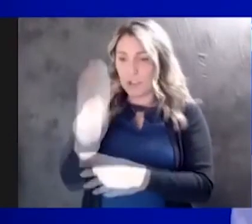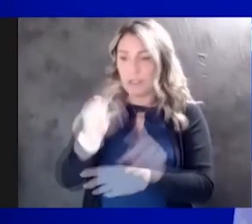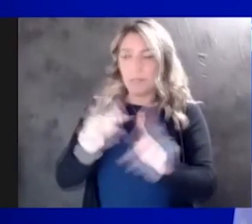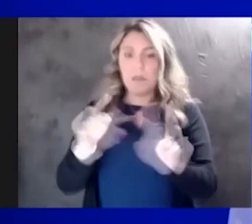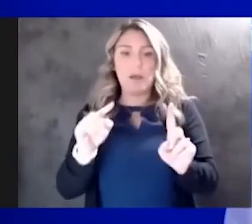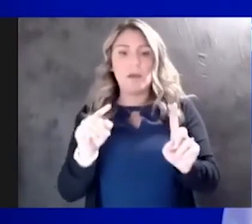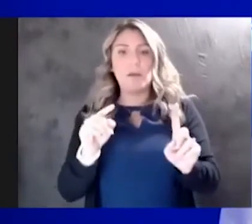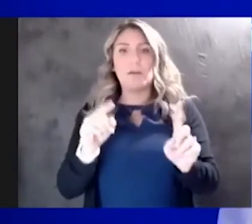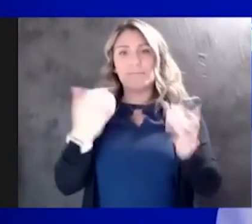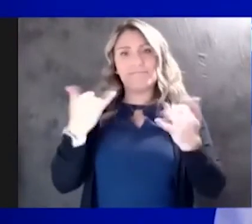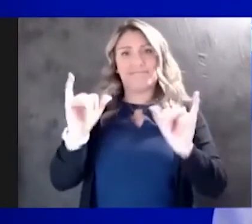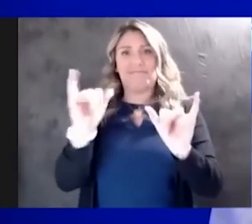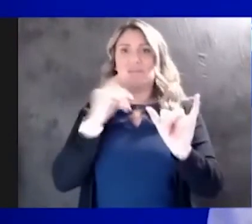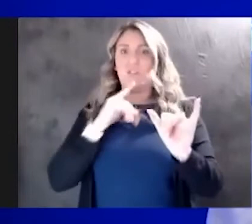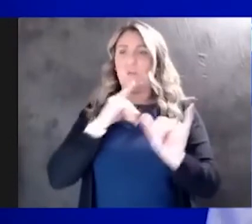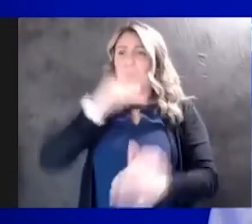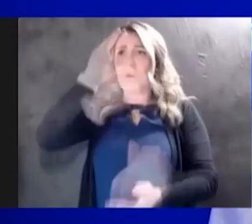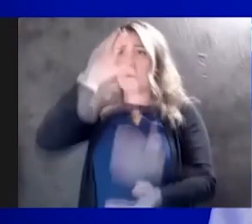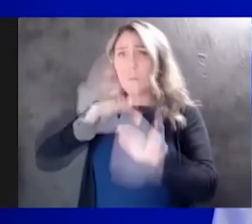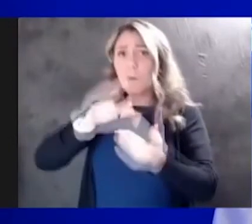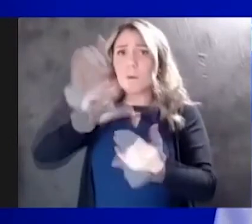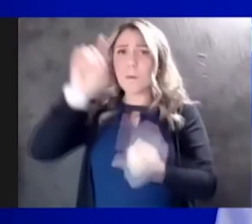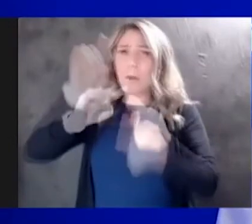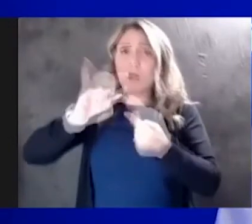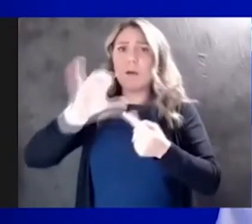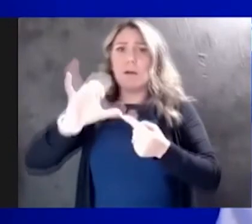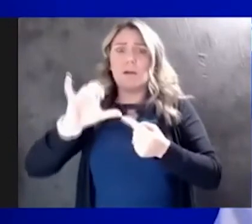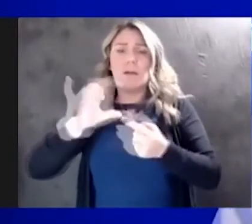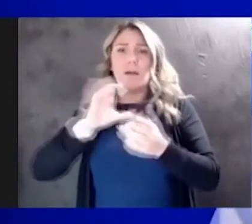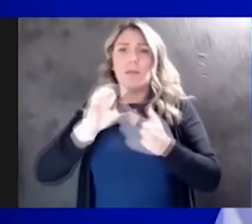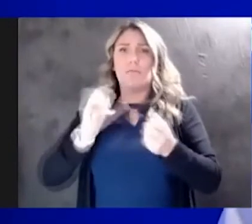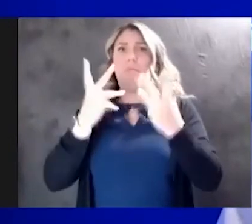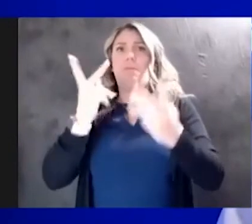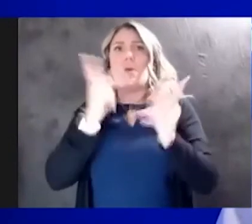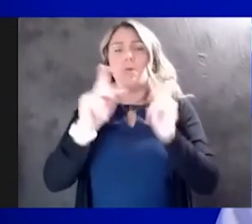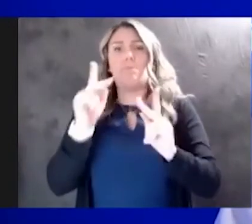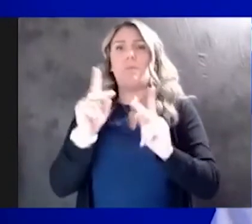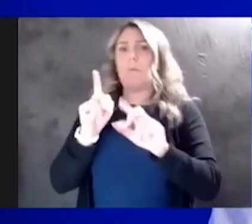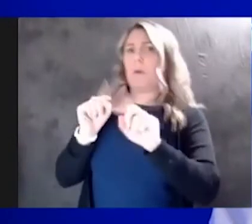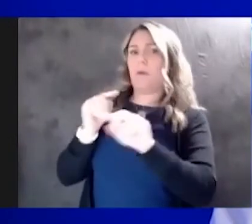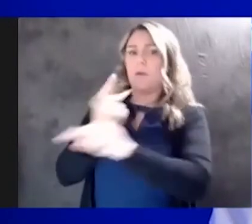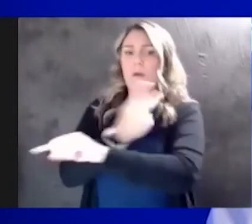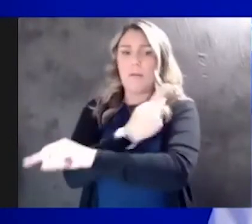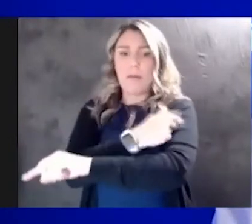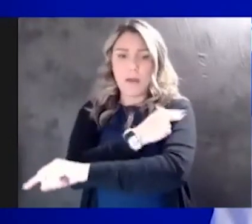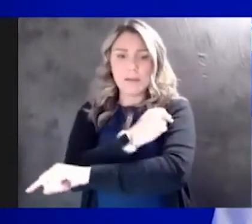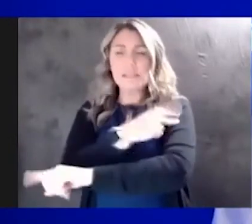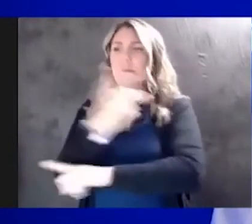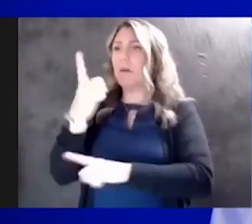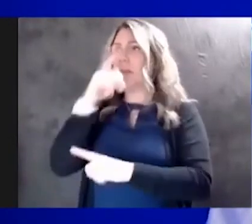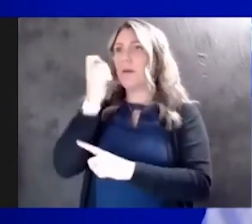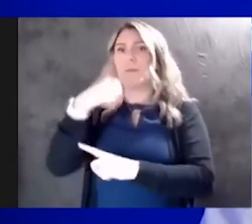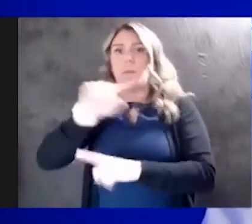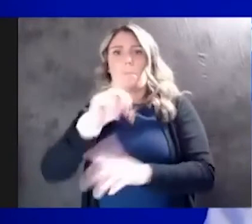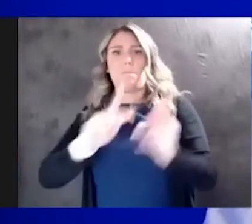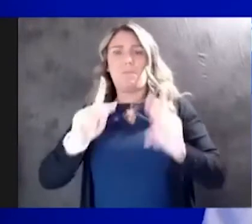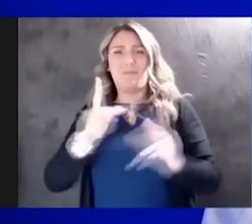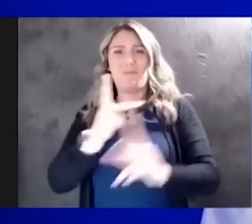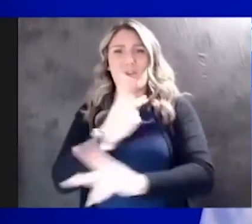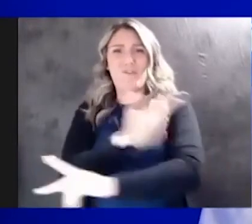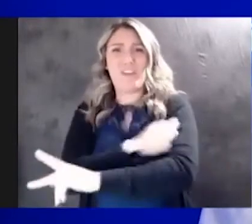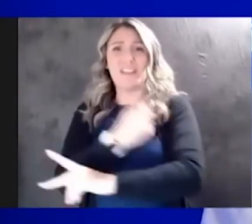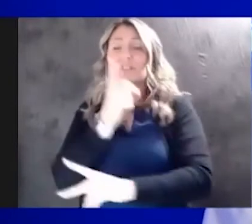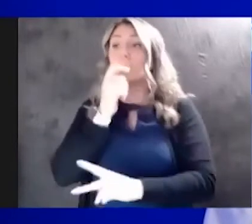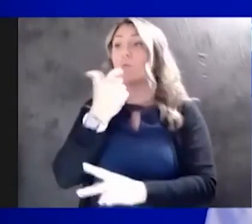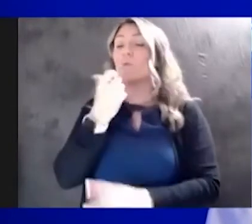significantly reducing the amount of people in the hospital because those people are vaccinated. And again, it's who we are not seeing. And